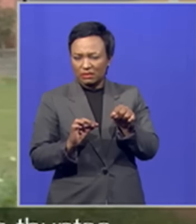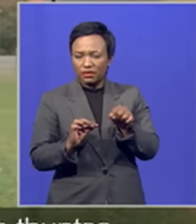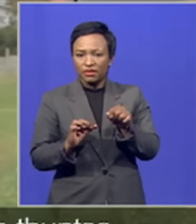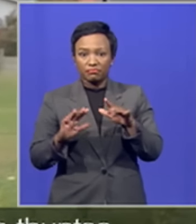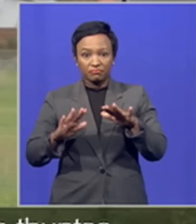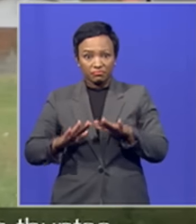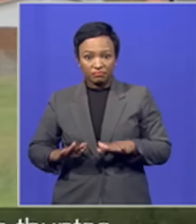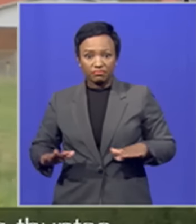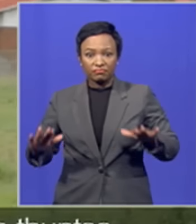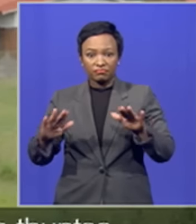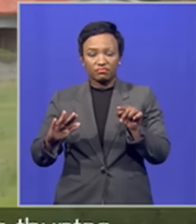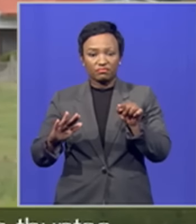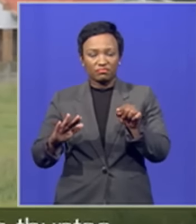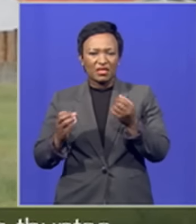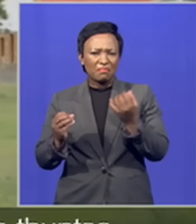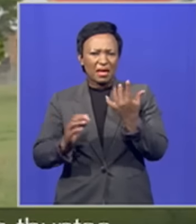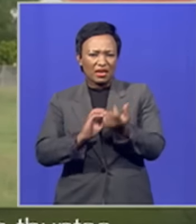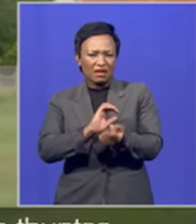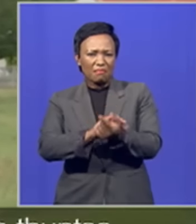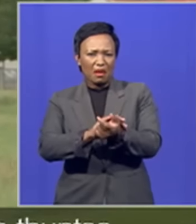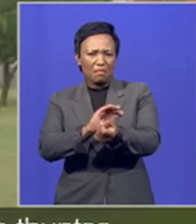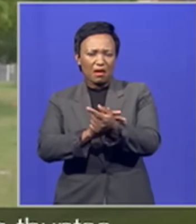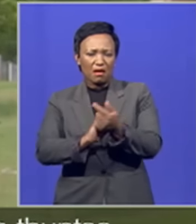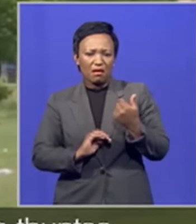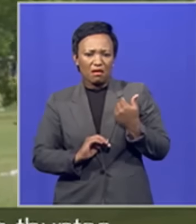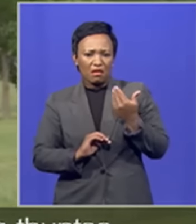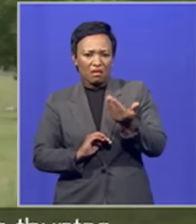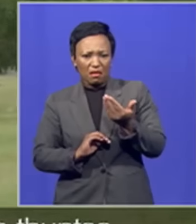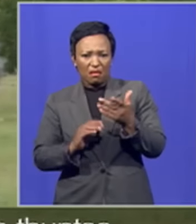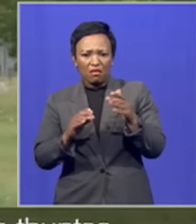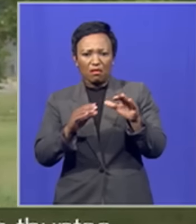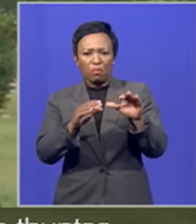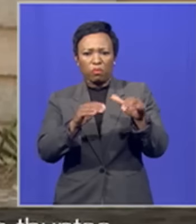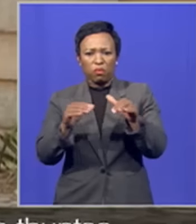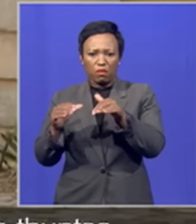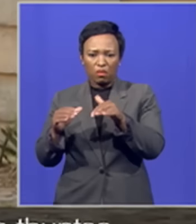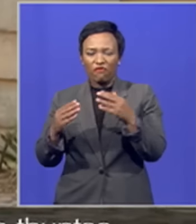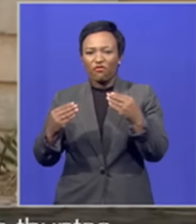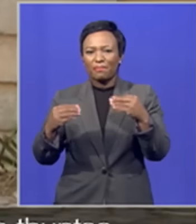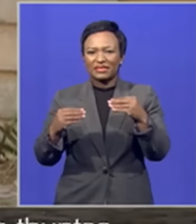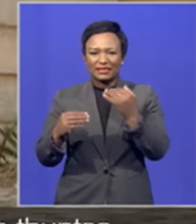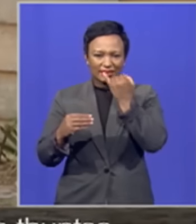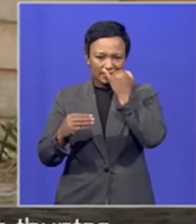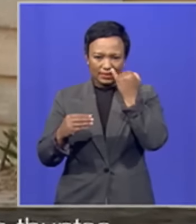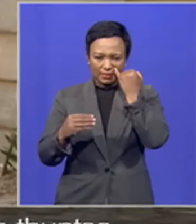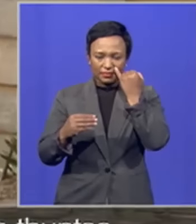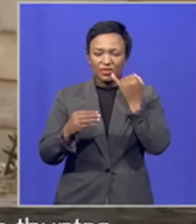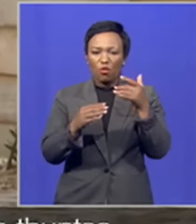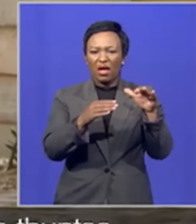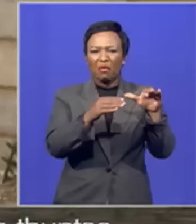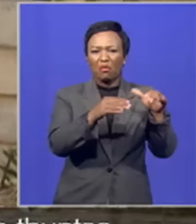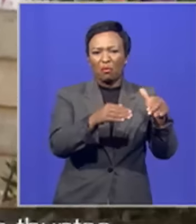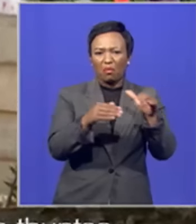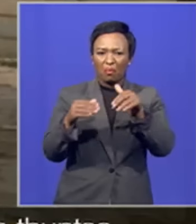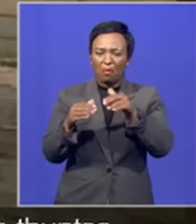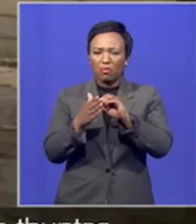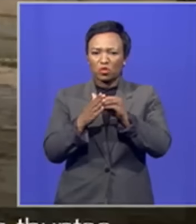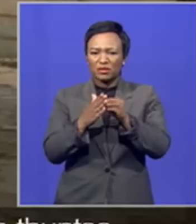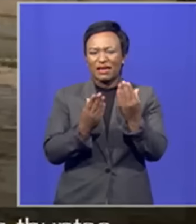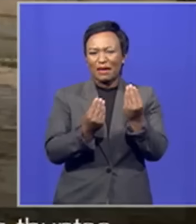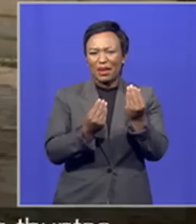e na le history ya tiragalo tse di golaganeng le digongwana tse di tlhotlholediwang ke kgwebo ya diritibatsi. Mo nakong e fetileng